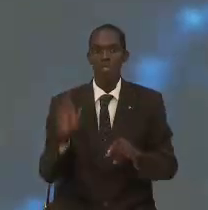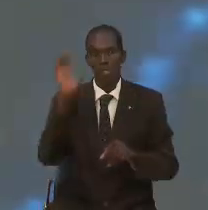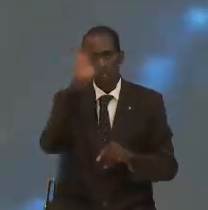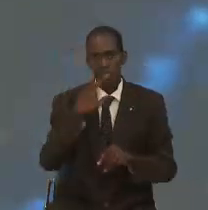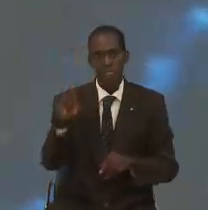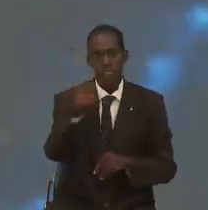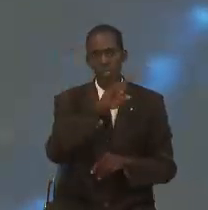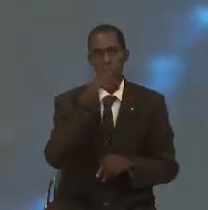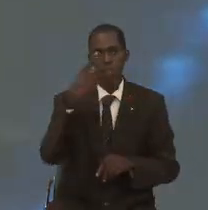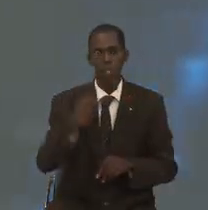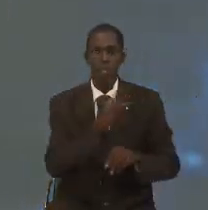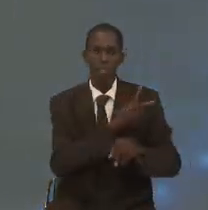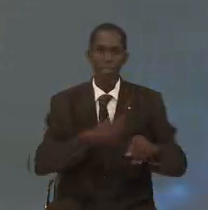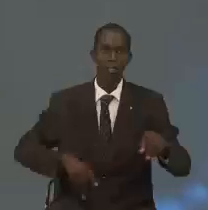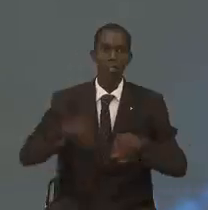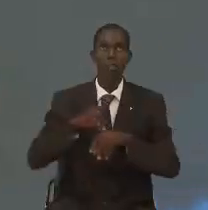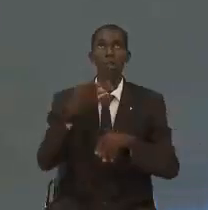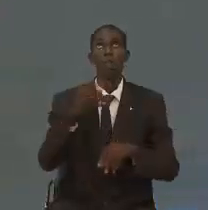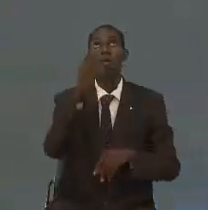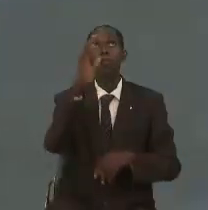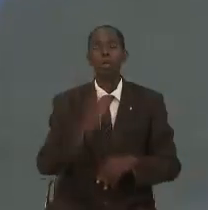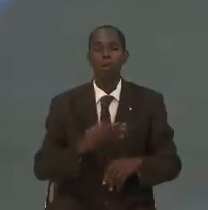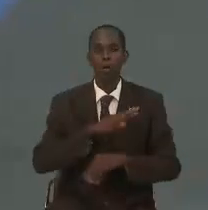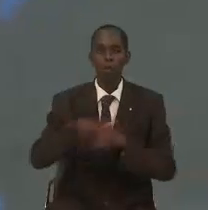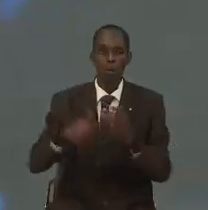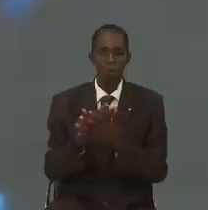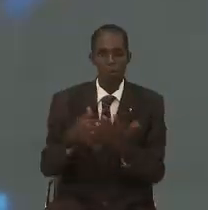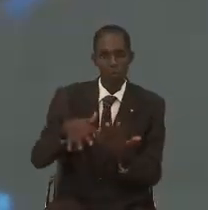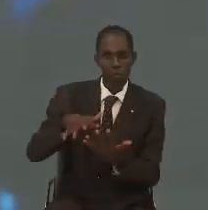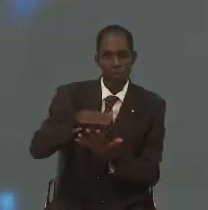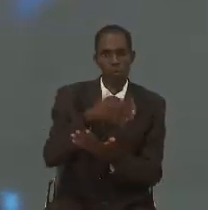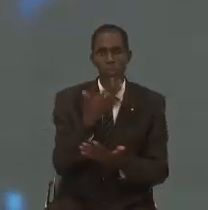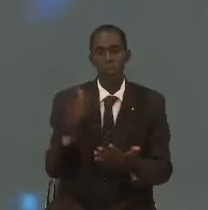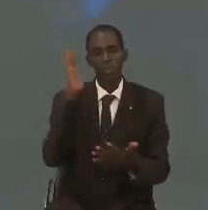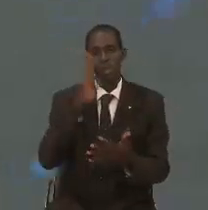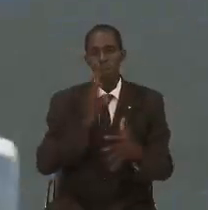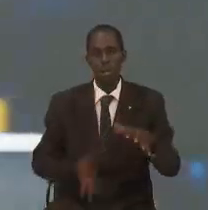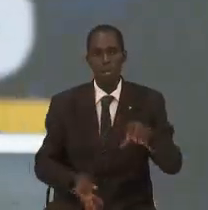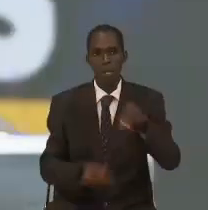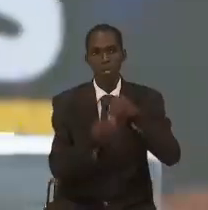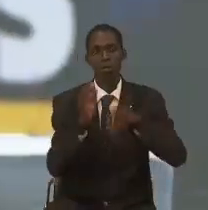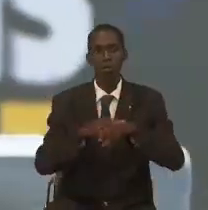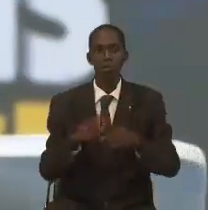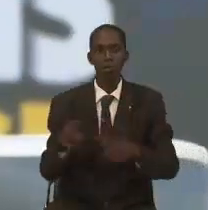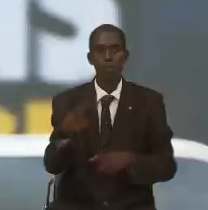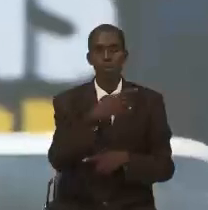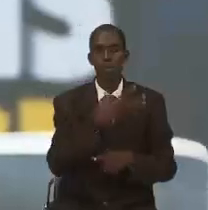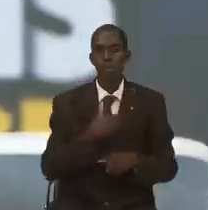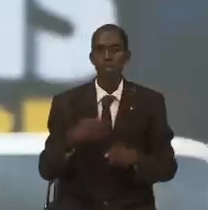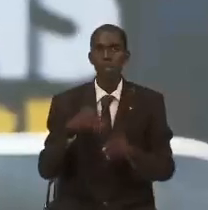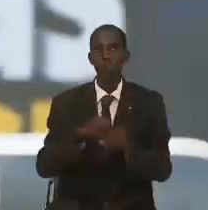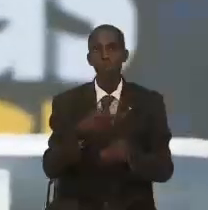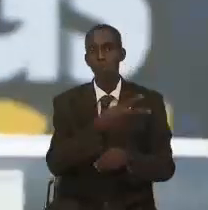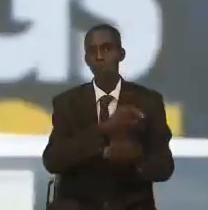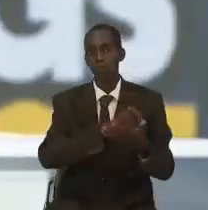of God, and all these things shall be added unto you. And now in verse 32,